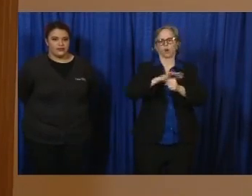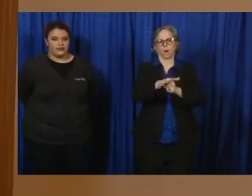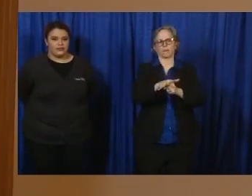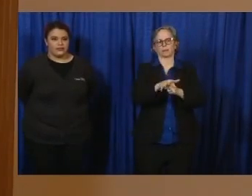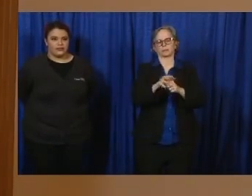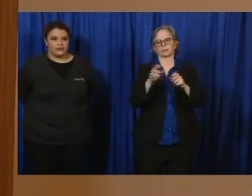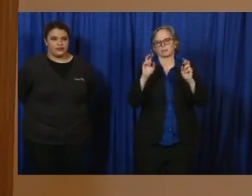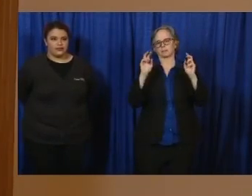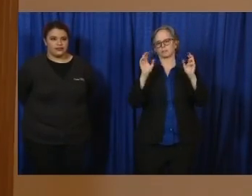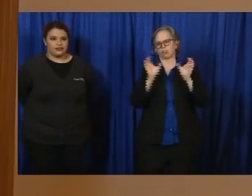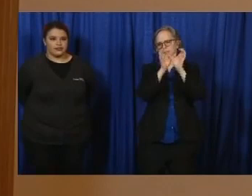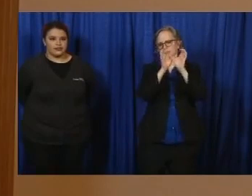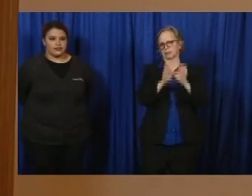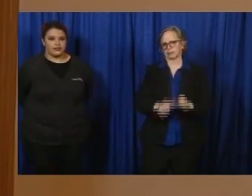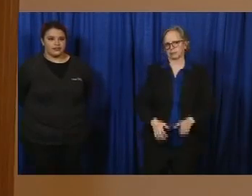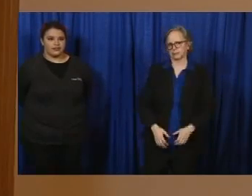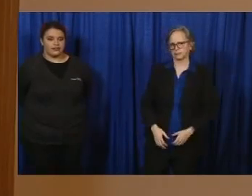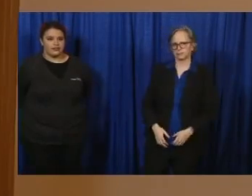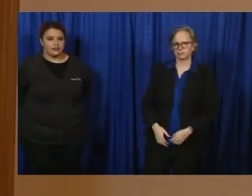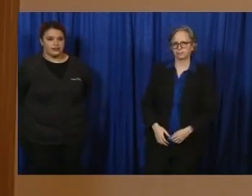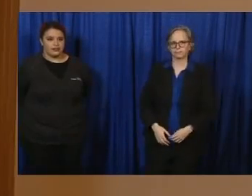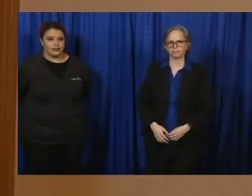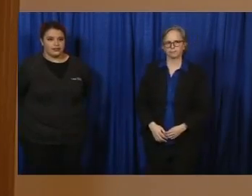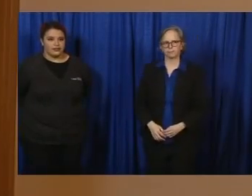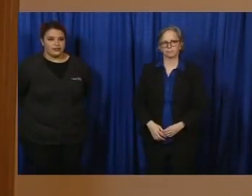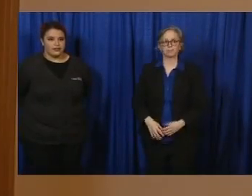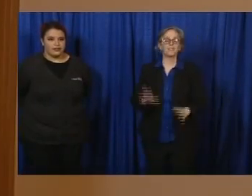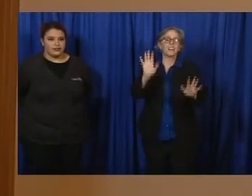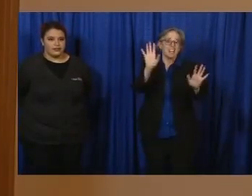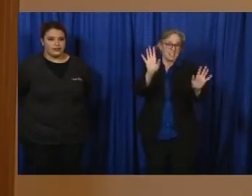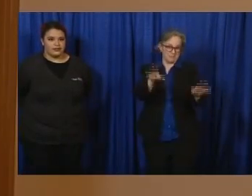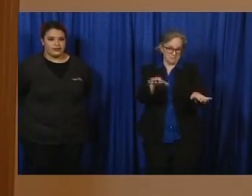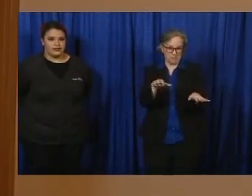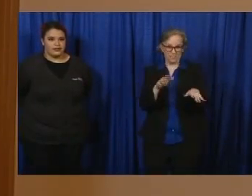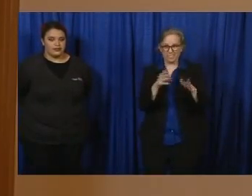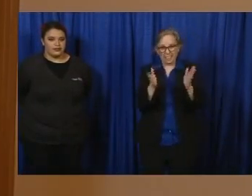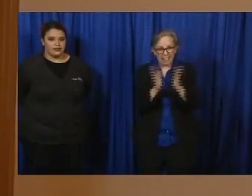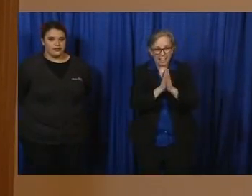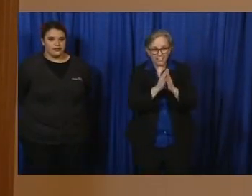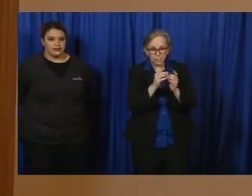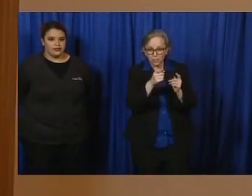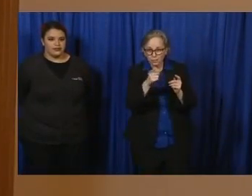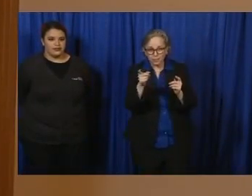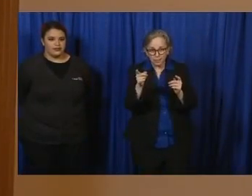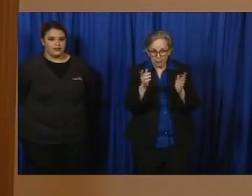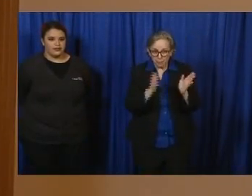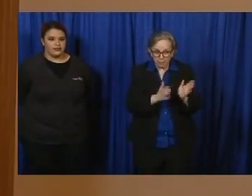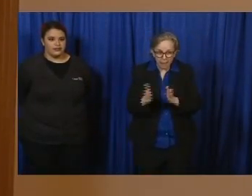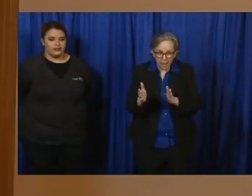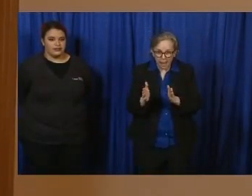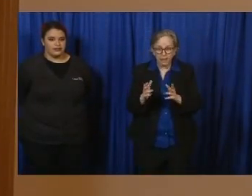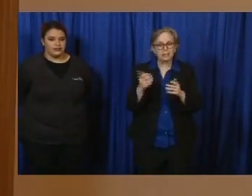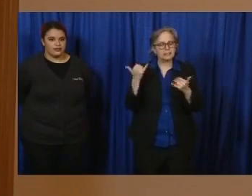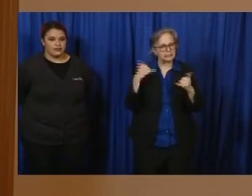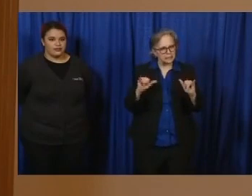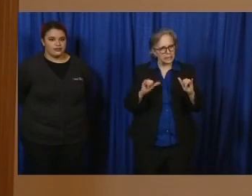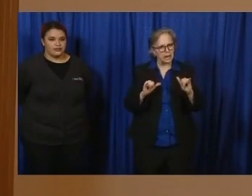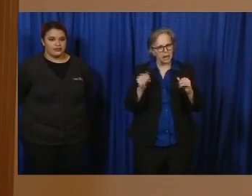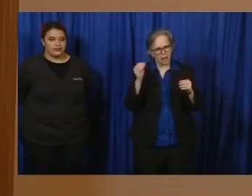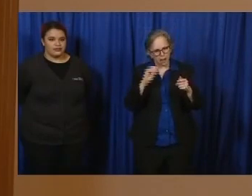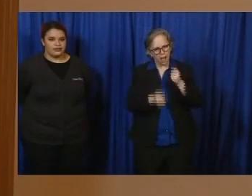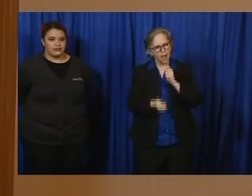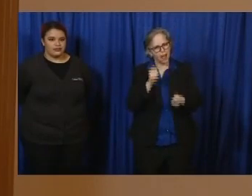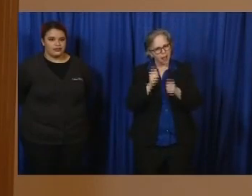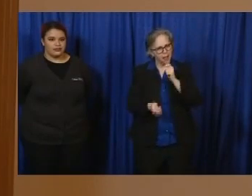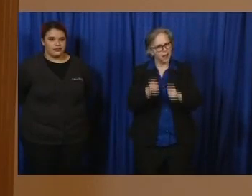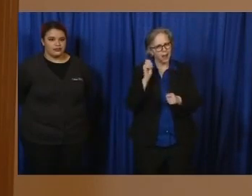And I want to add just real quickly, those plans that go on like that, they are across state